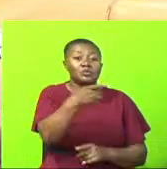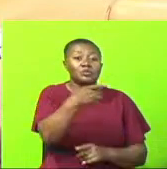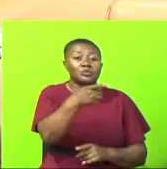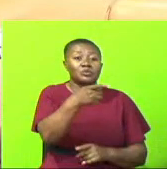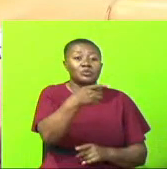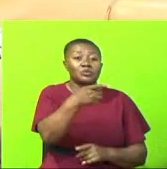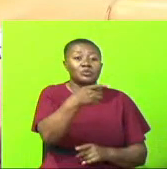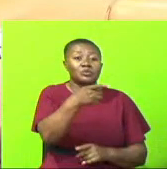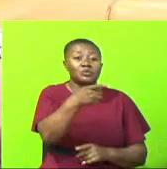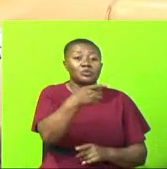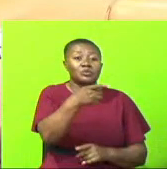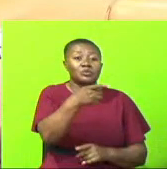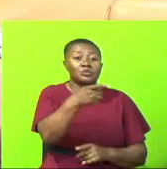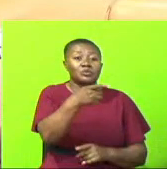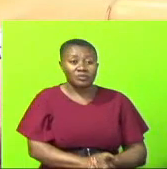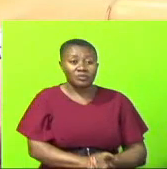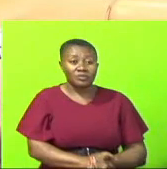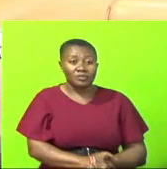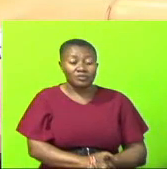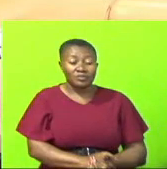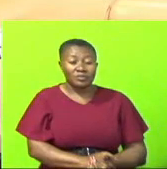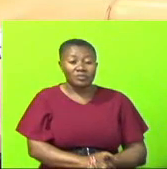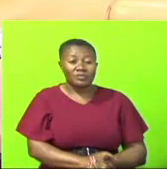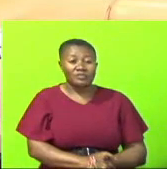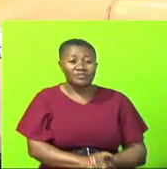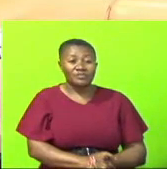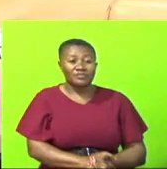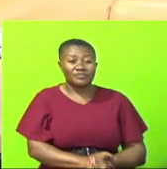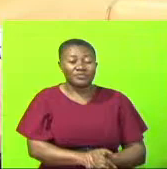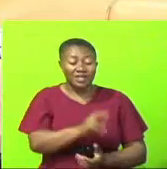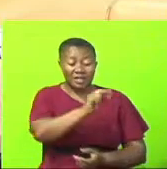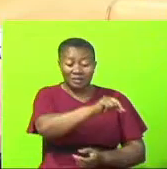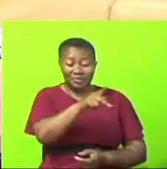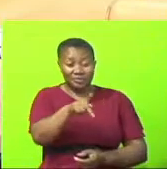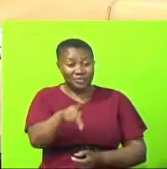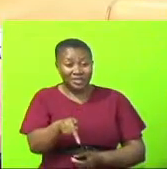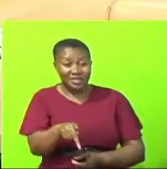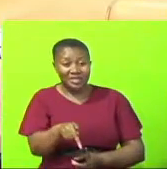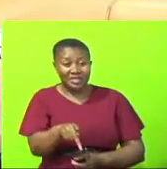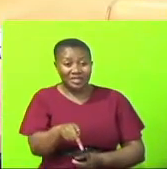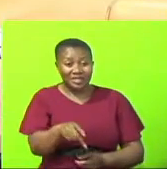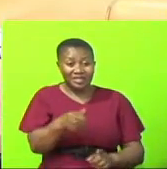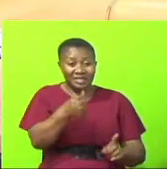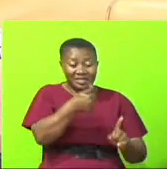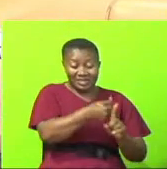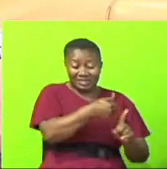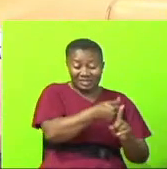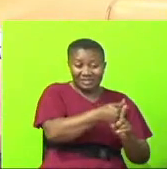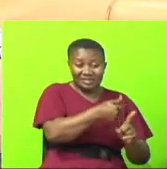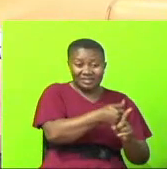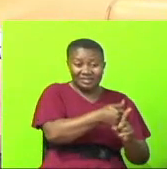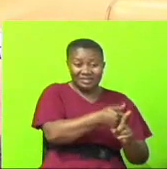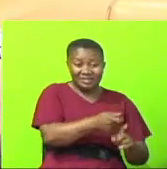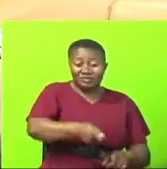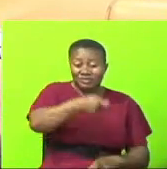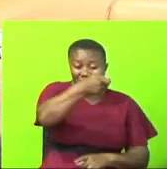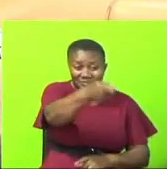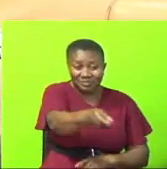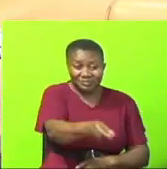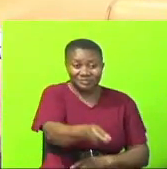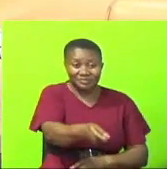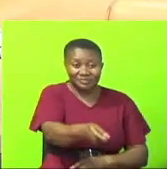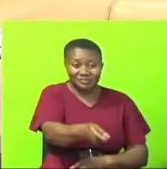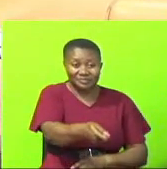As far as the previous matter was concerned, MPP itself petitioned that the member